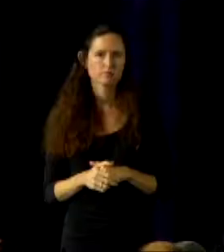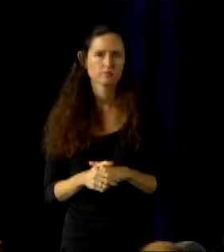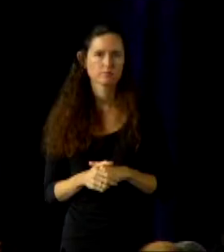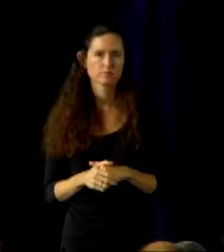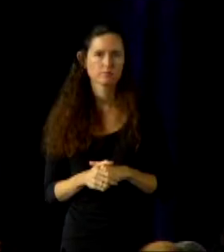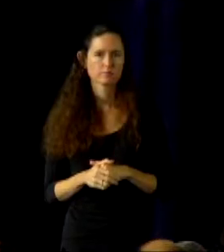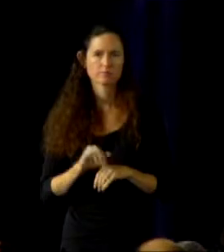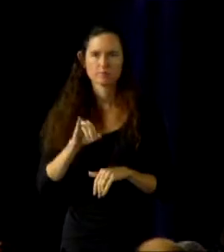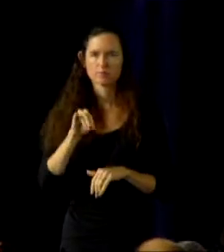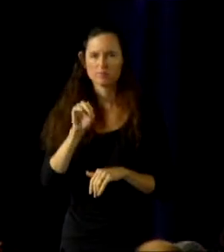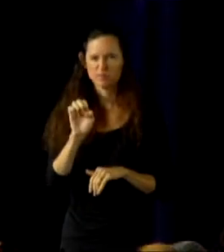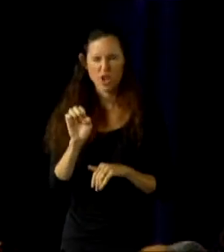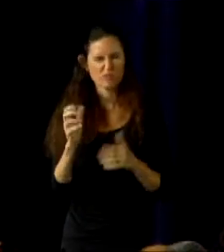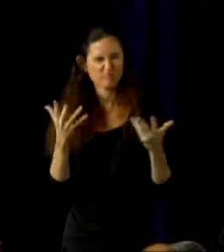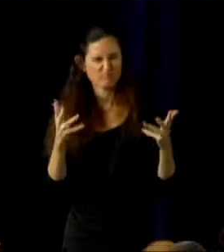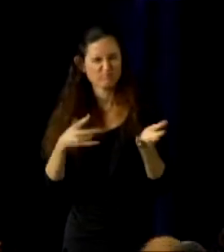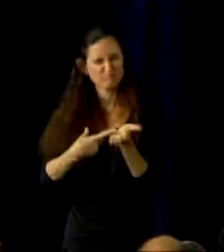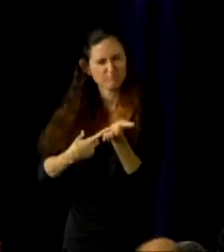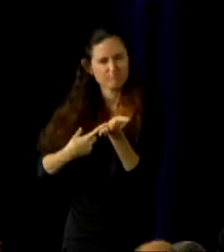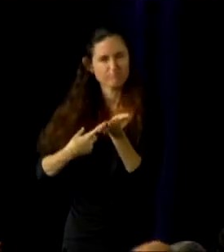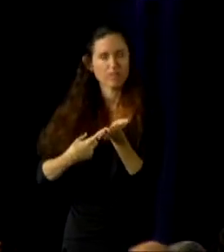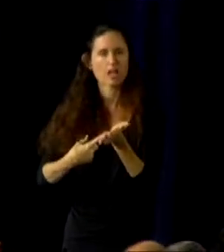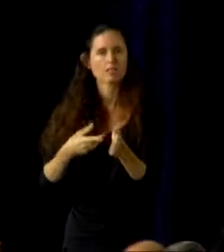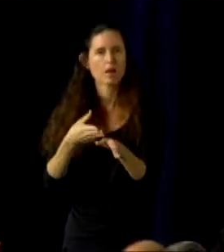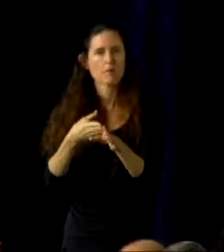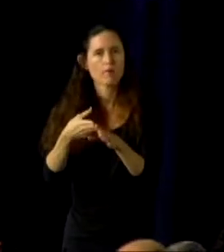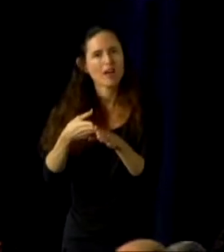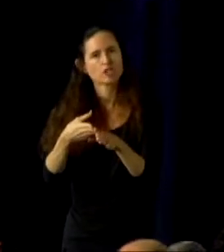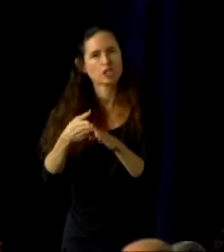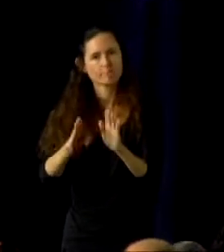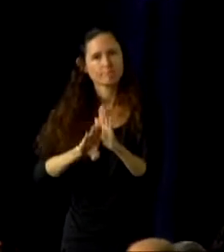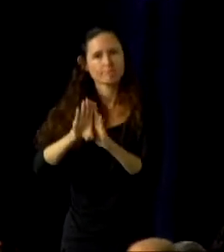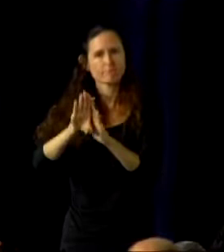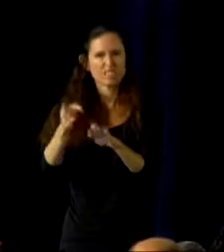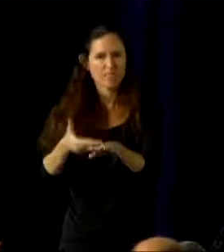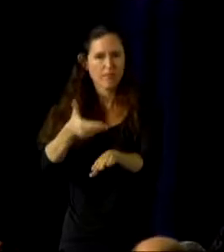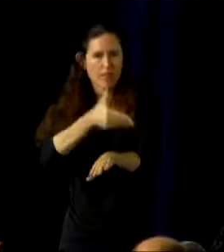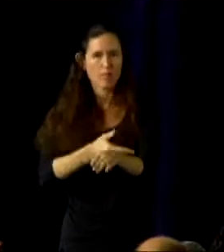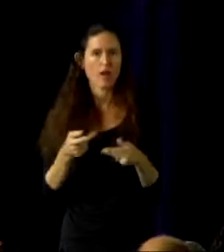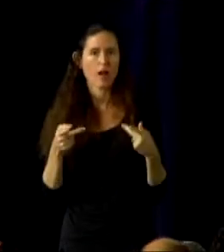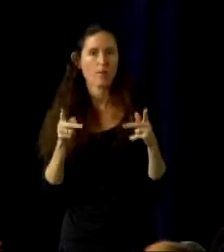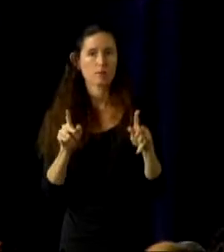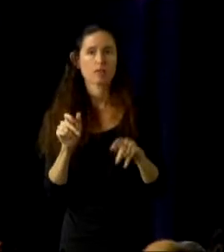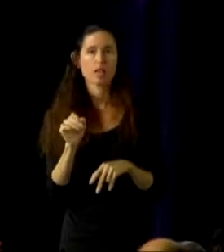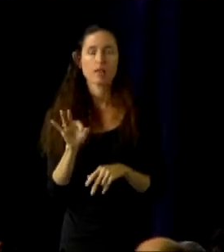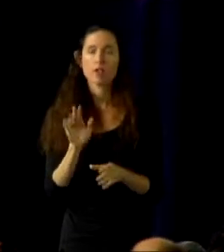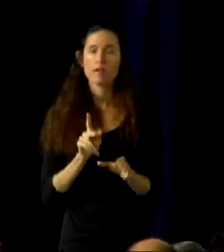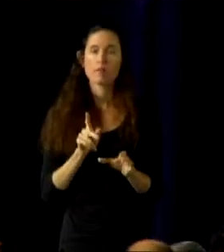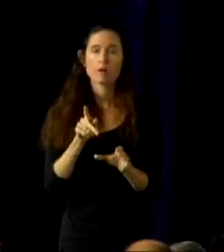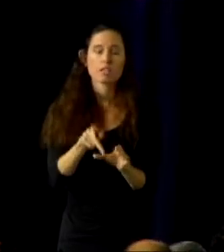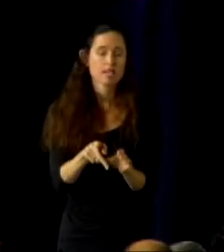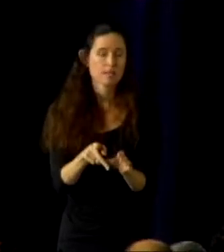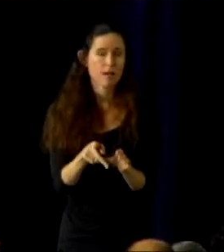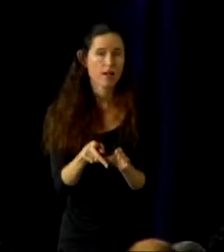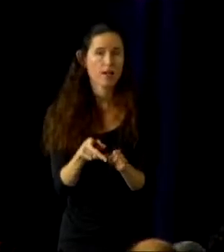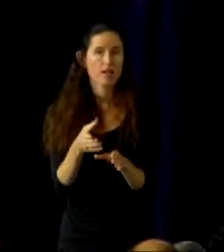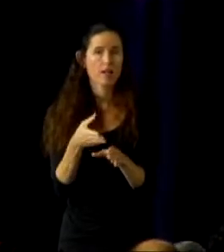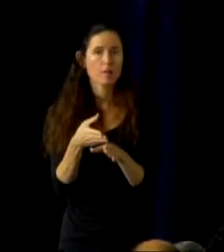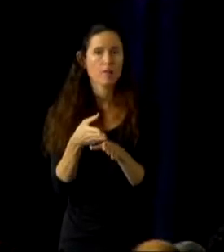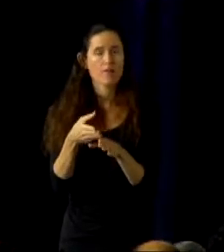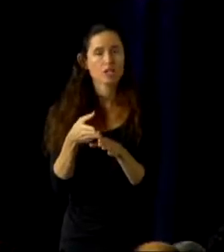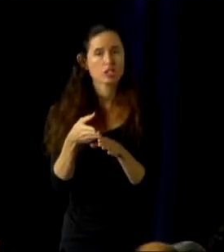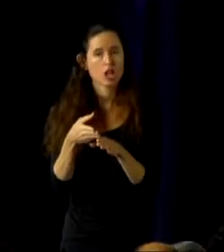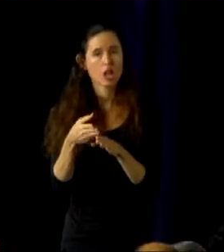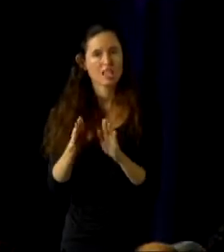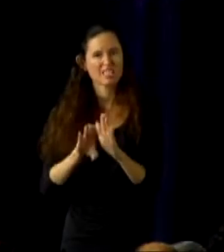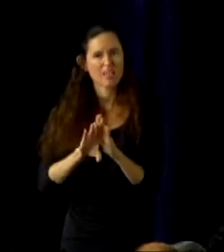And Joe's already talked a little bit about professional development opportunities. So let's conclude with, if you've participated in a professional development